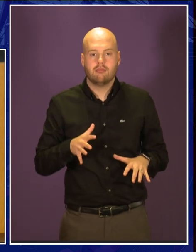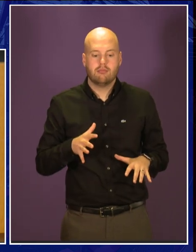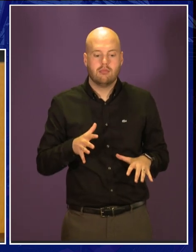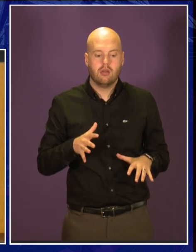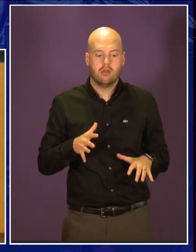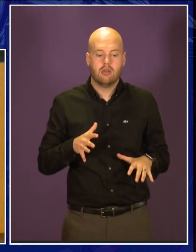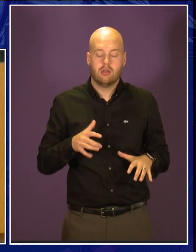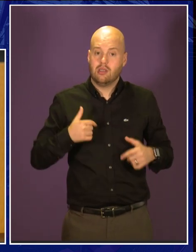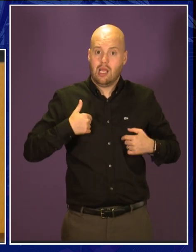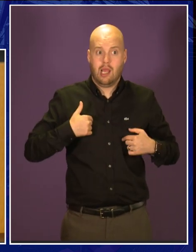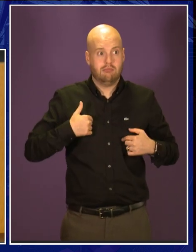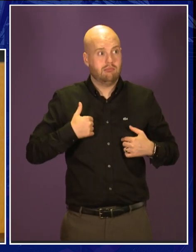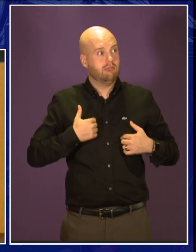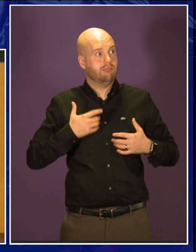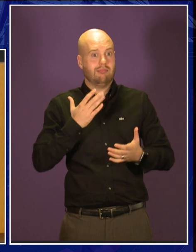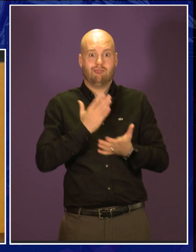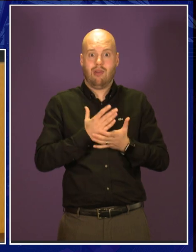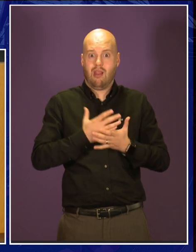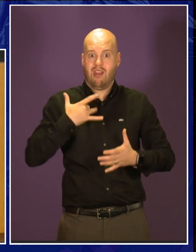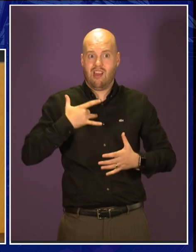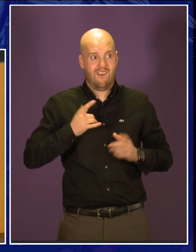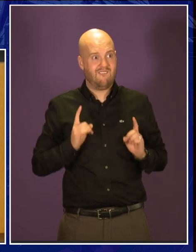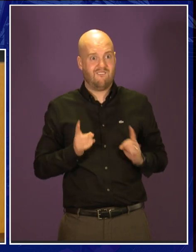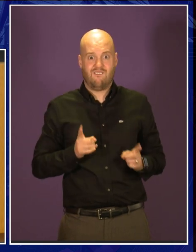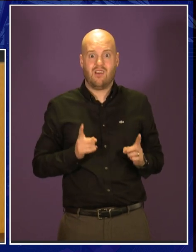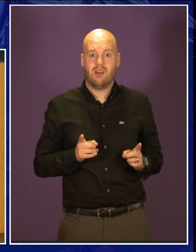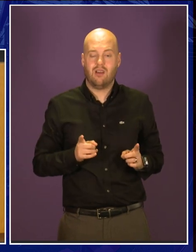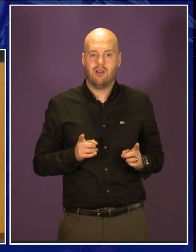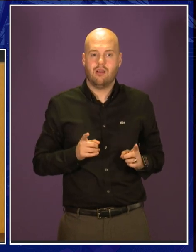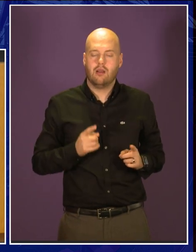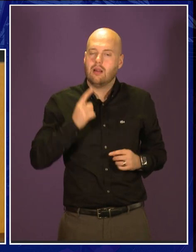and I'm living the action, real, which was make me like